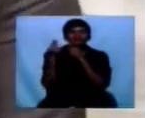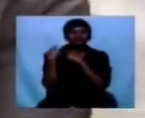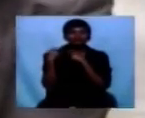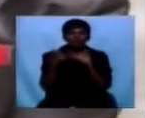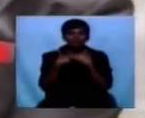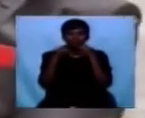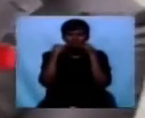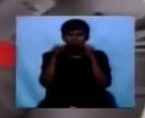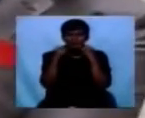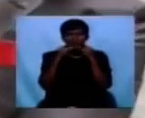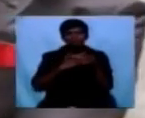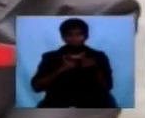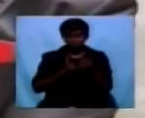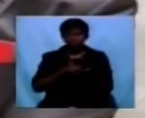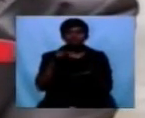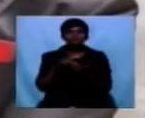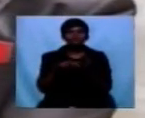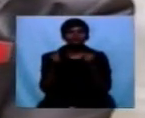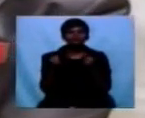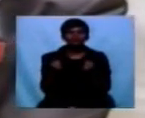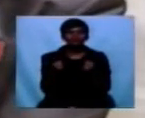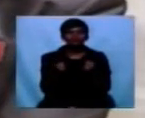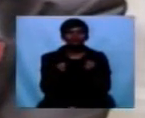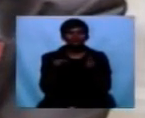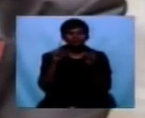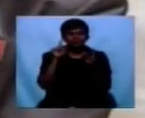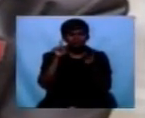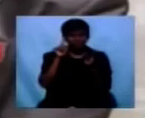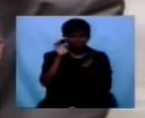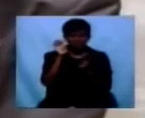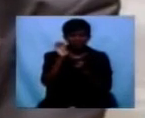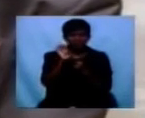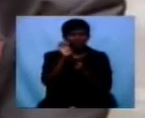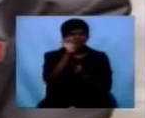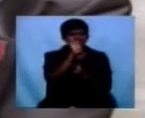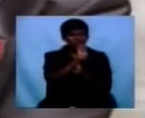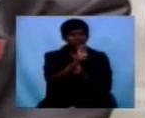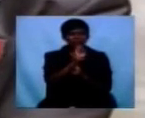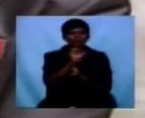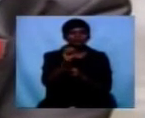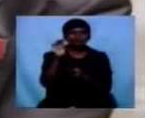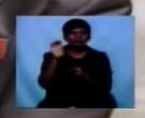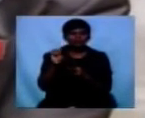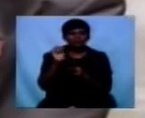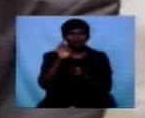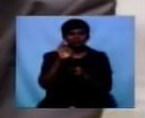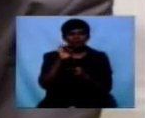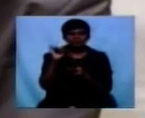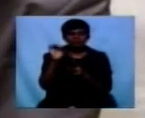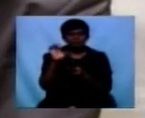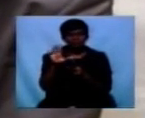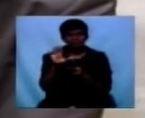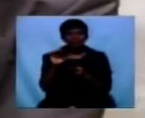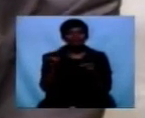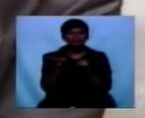I'm a firm believer in 2 letters, that is E and E, efficient and effectiveness. If we cannot be